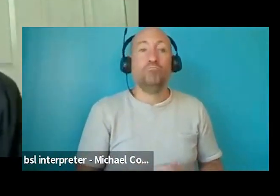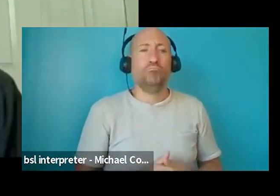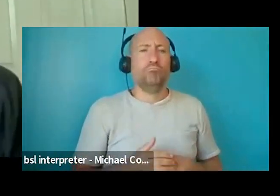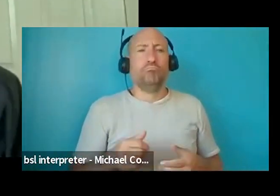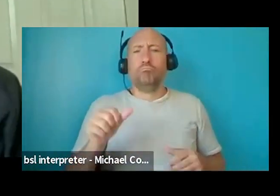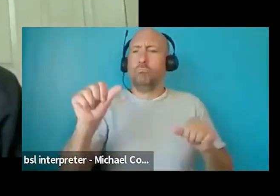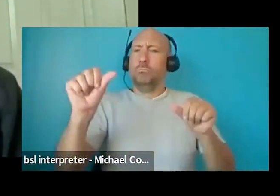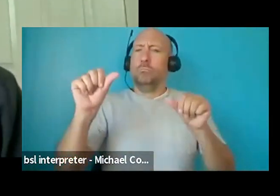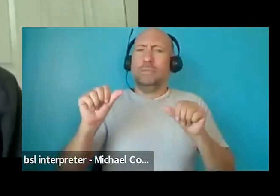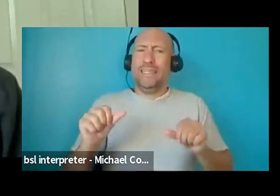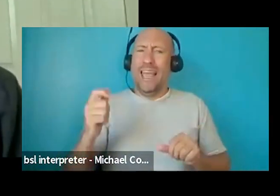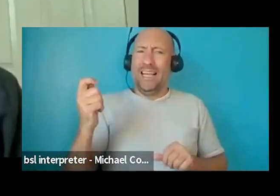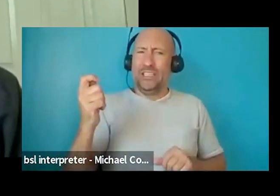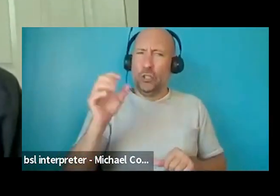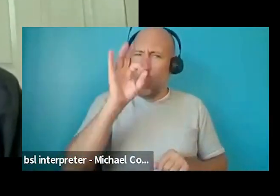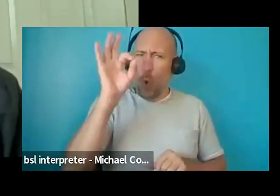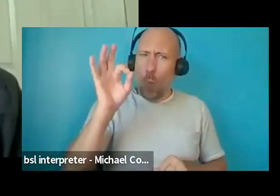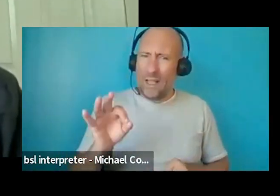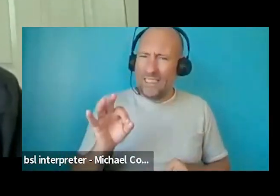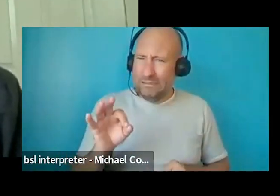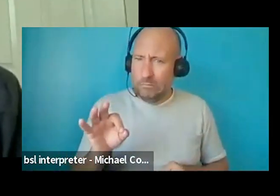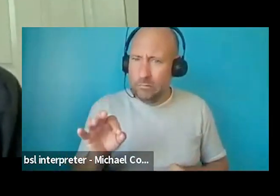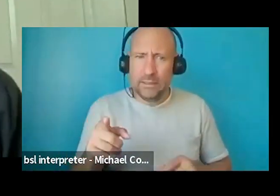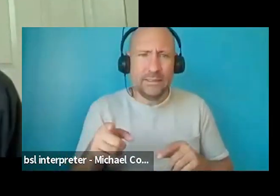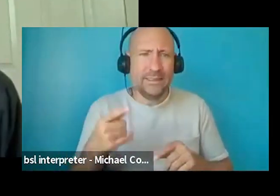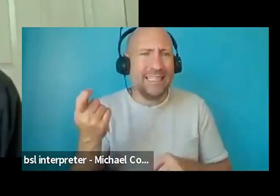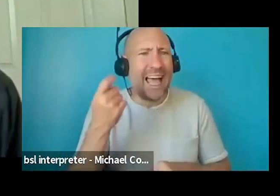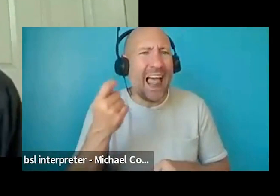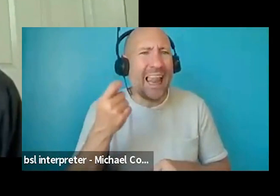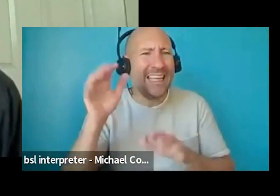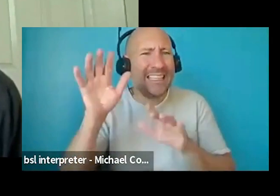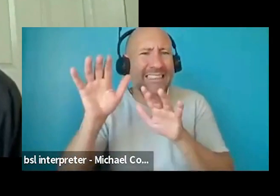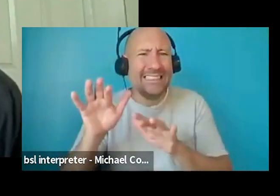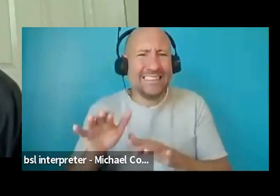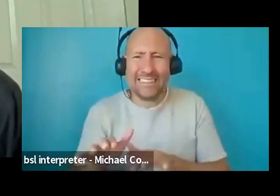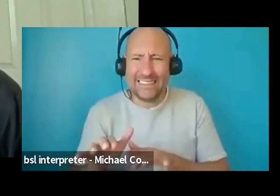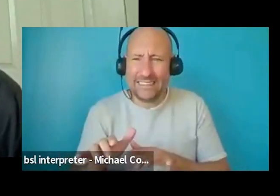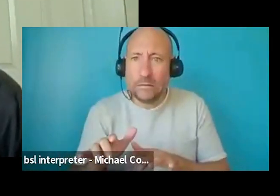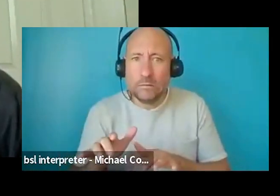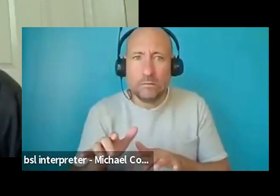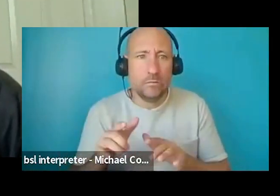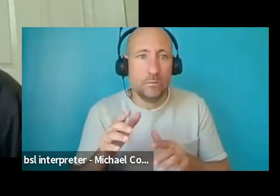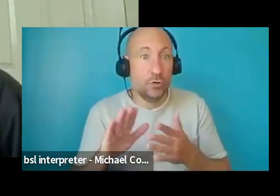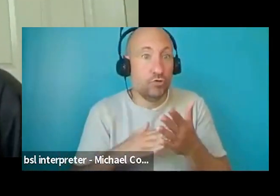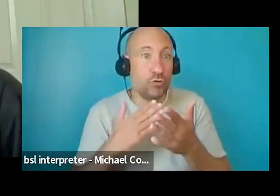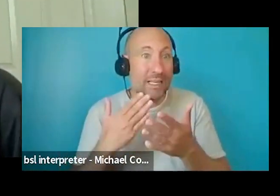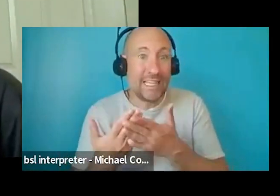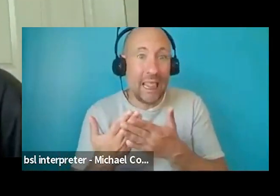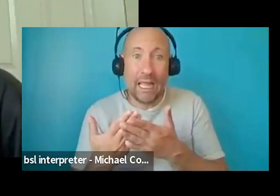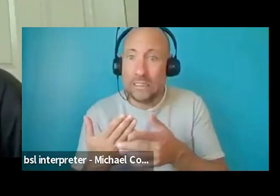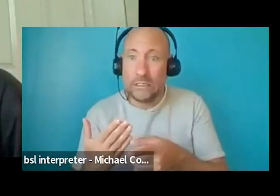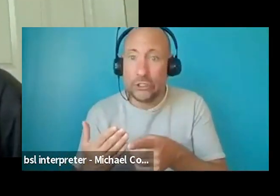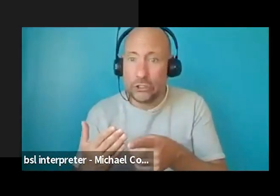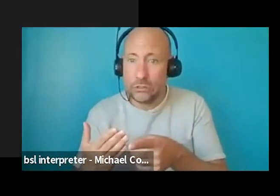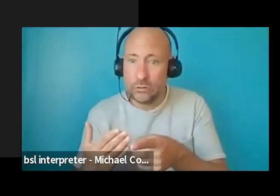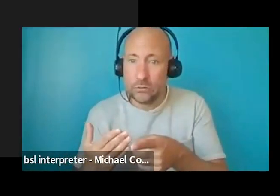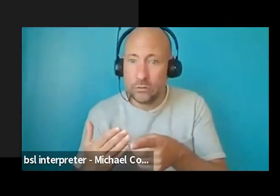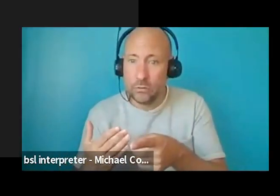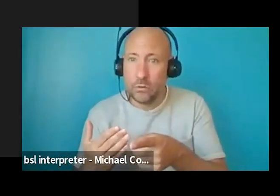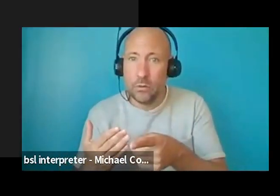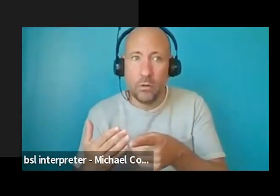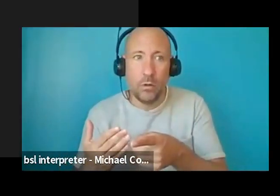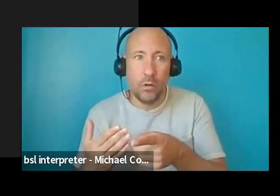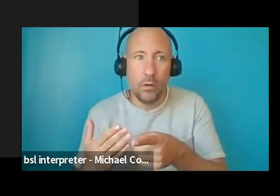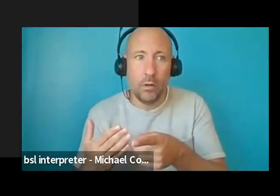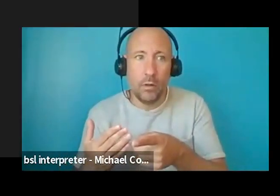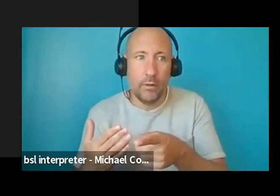question's in Italian. Mo, I don't know if you had the chance to translate that, or maybe